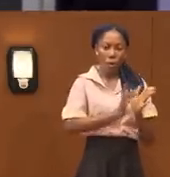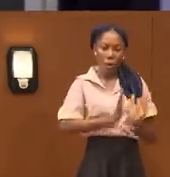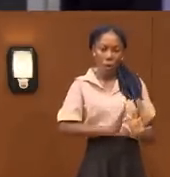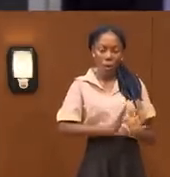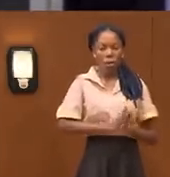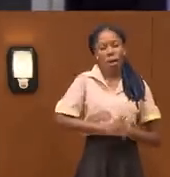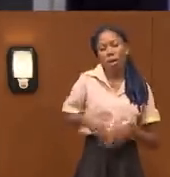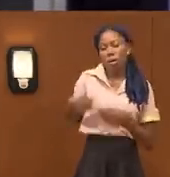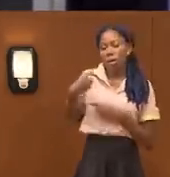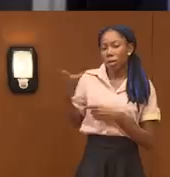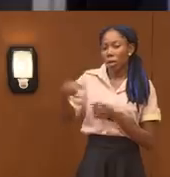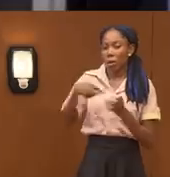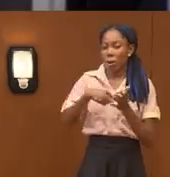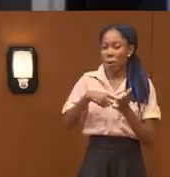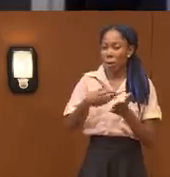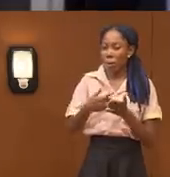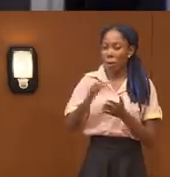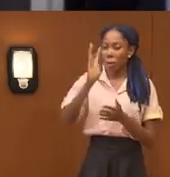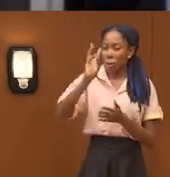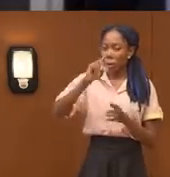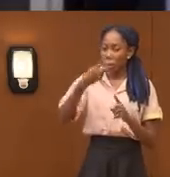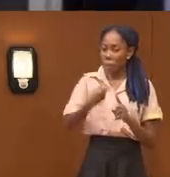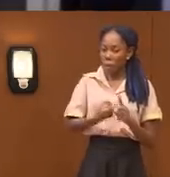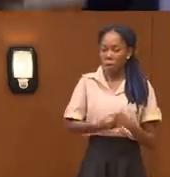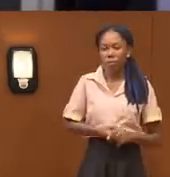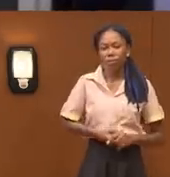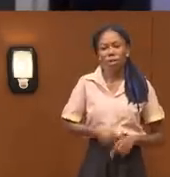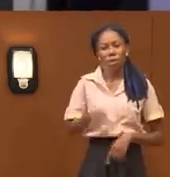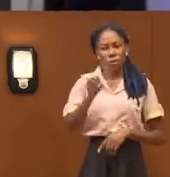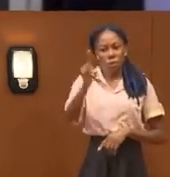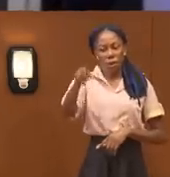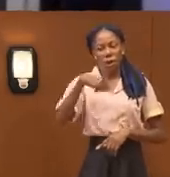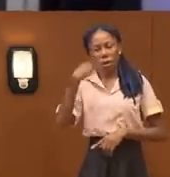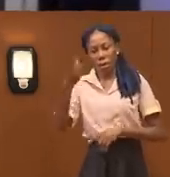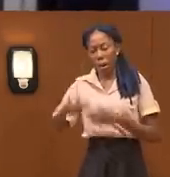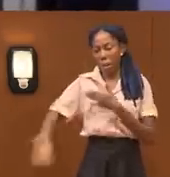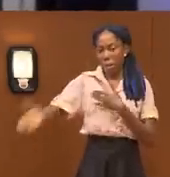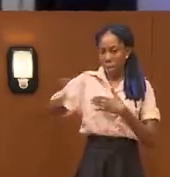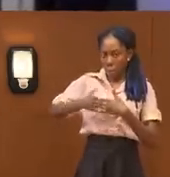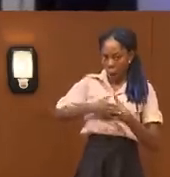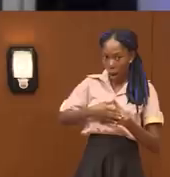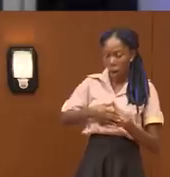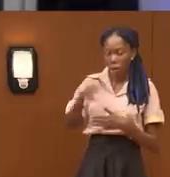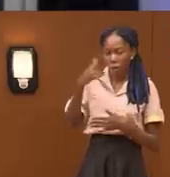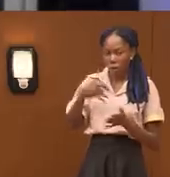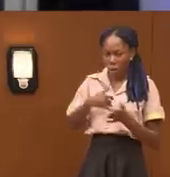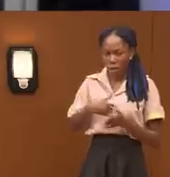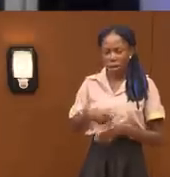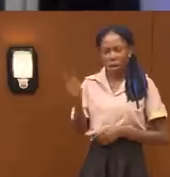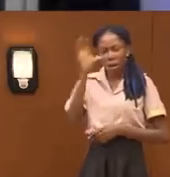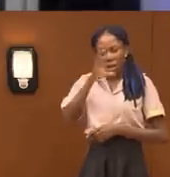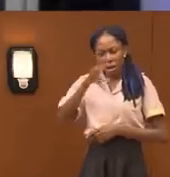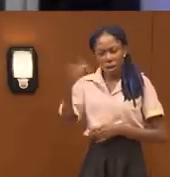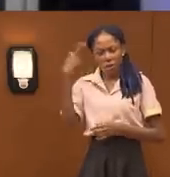what he was owing before. But I called him. I said, look, have the money back. Add money to this money and look for an